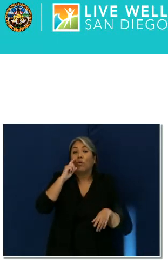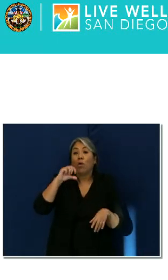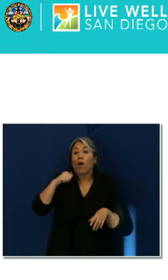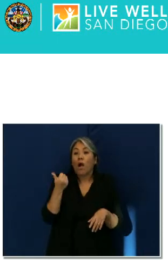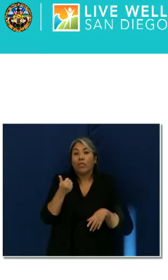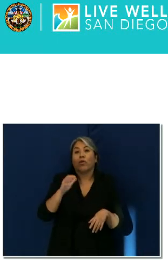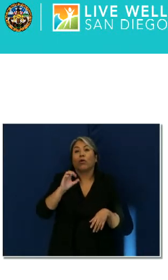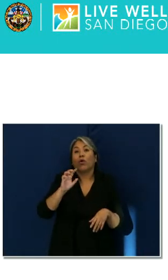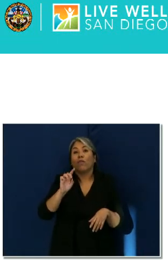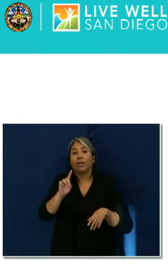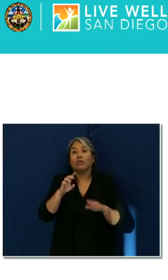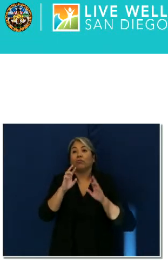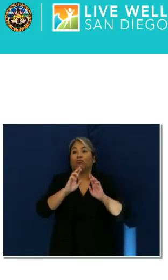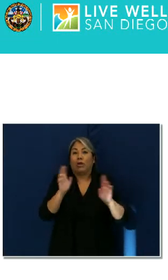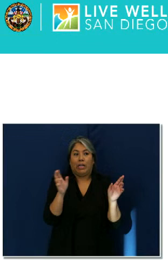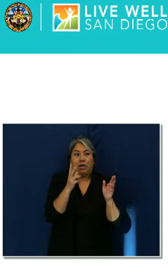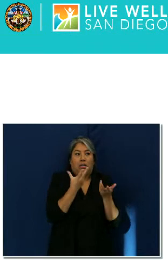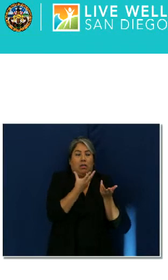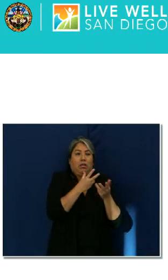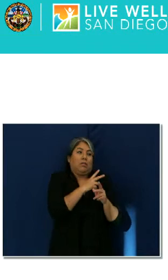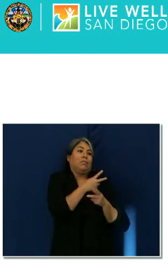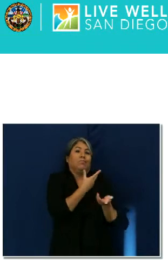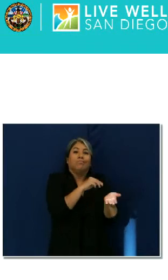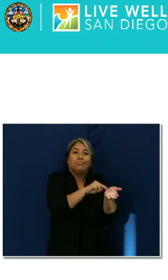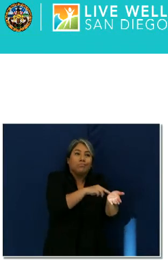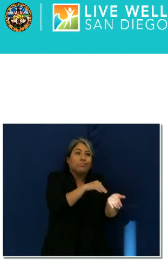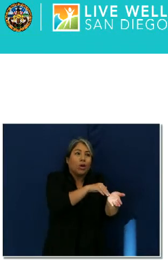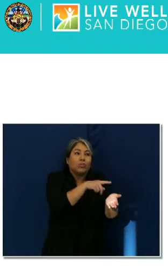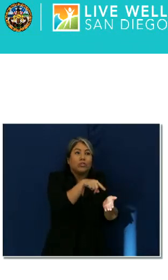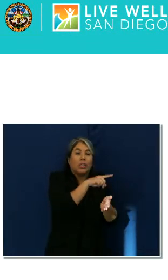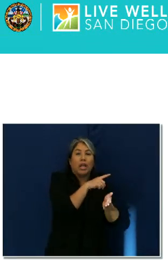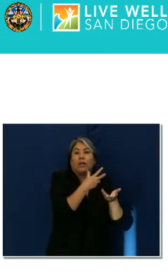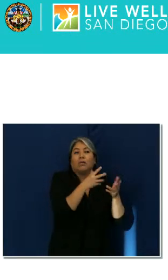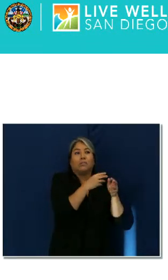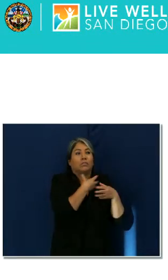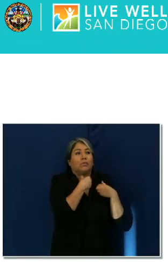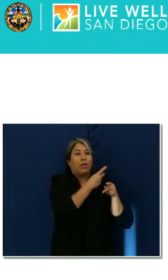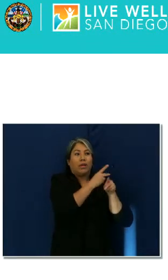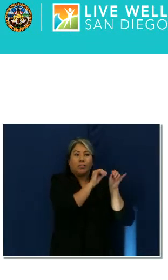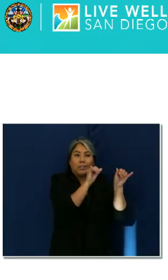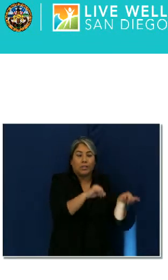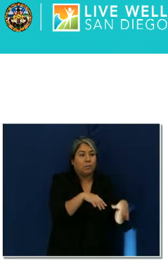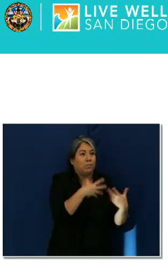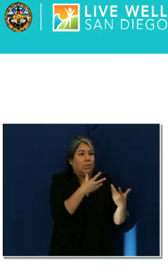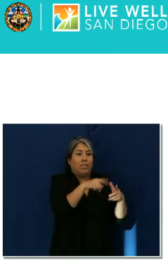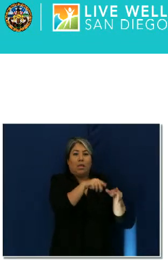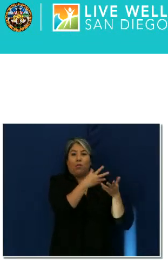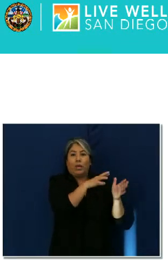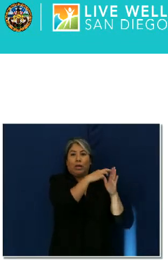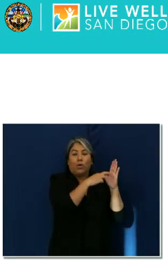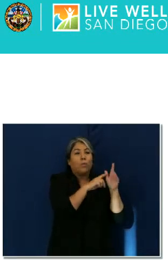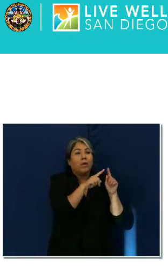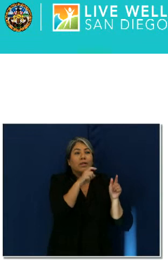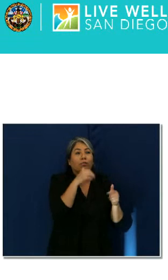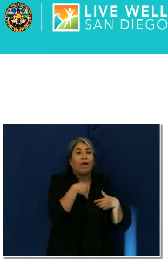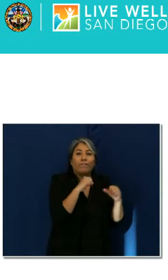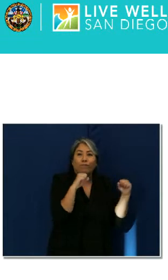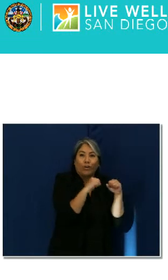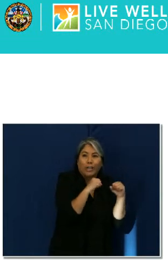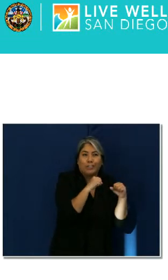COVID-ready enrolled providers who may not have storage capacity for vaccine or ultra-low temperature